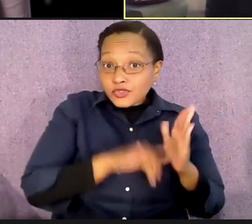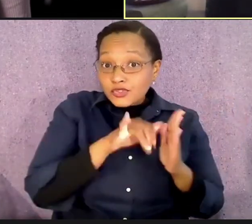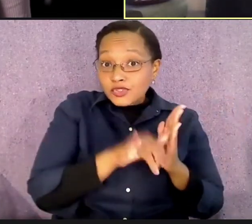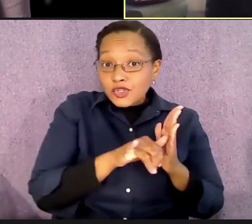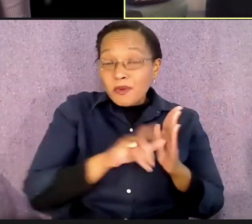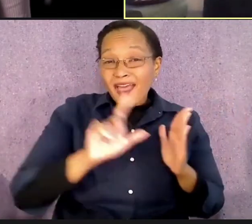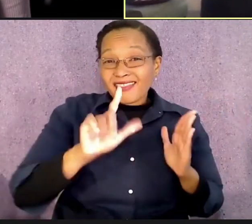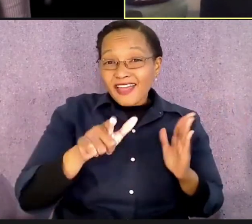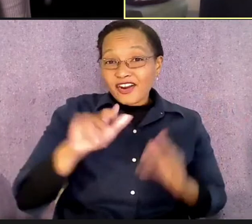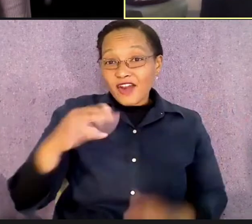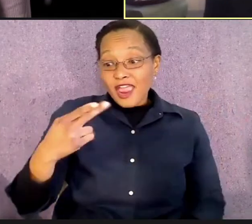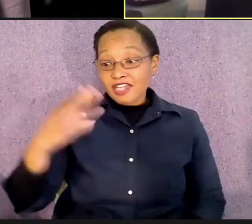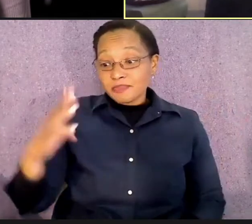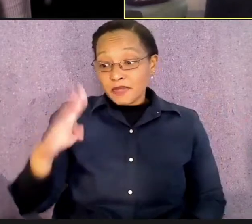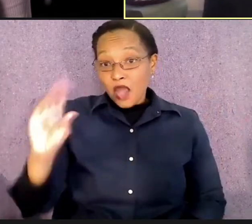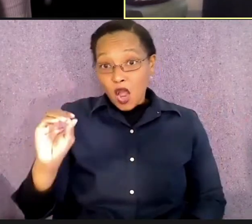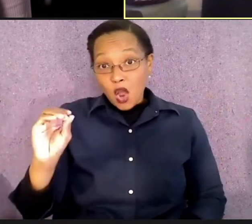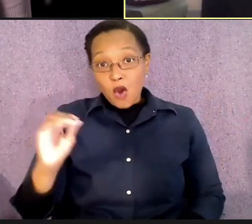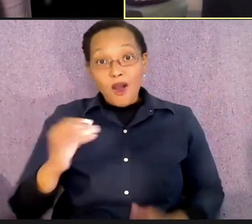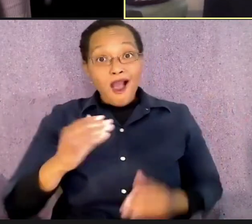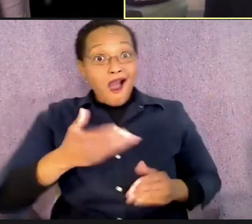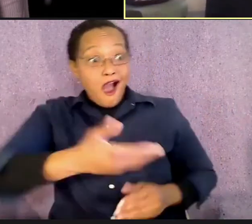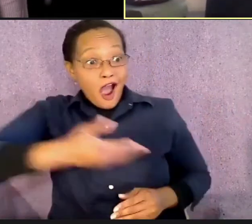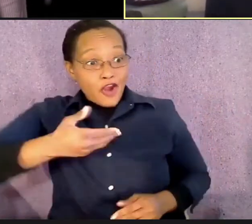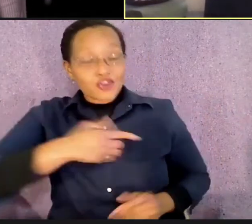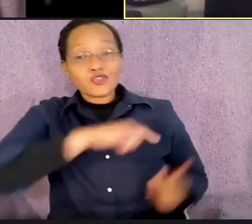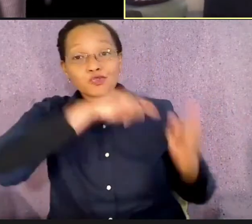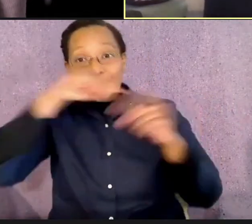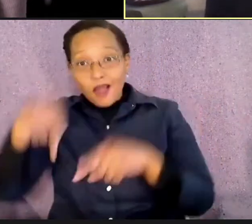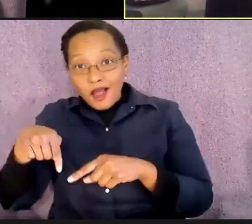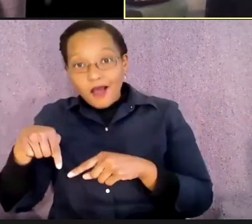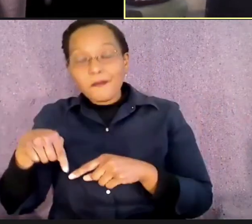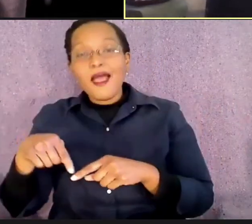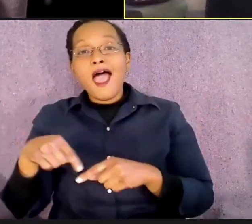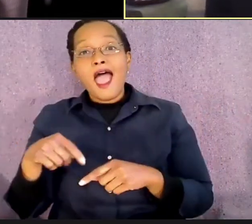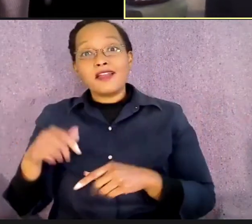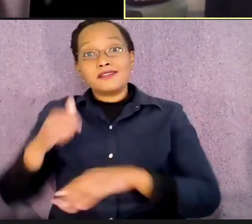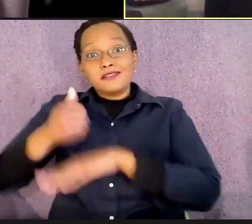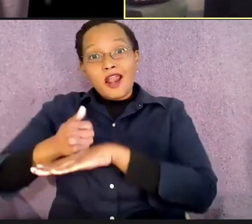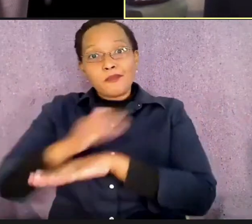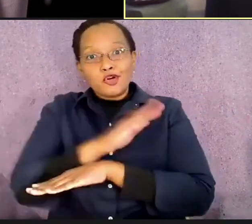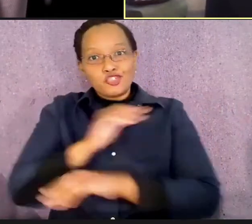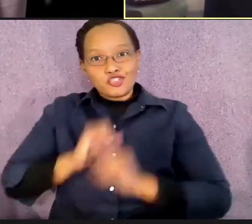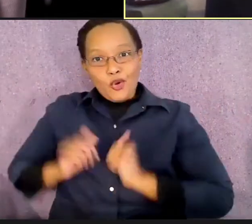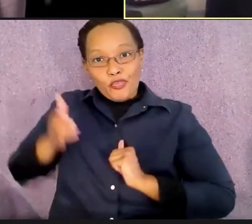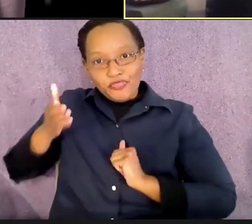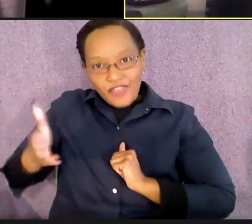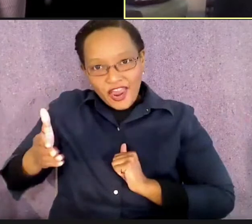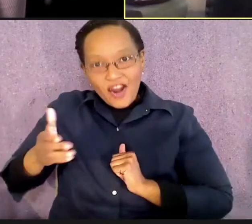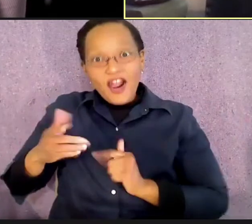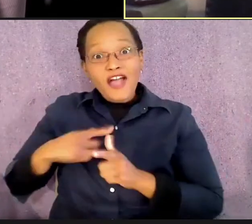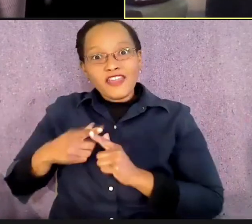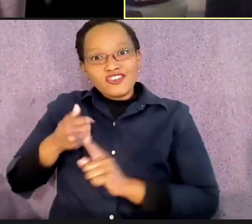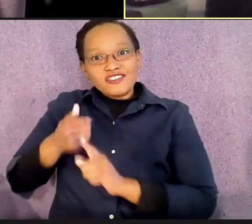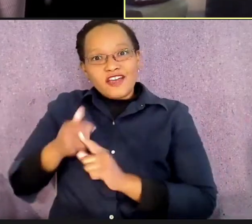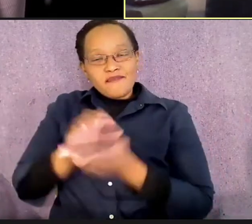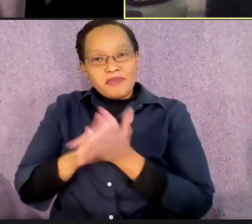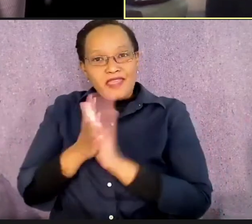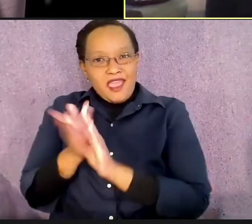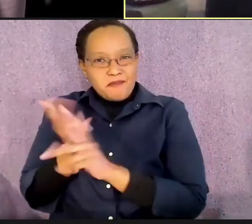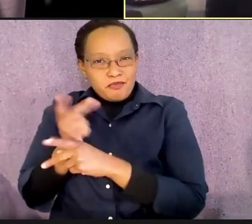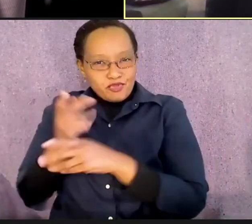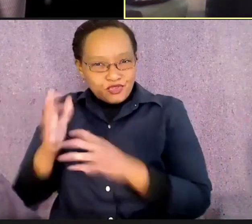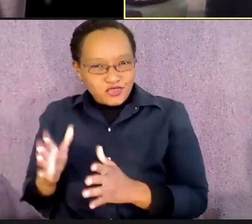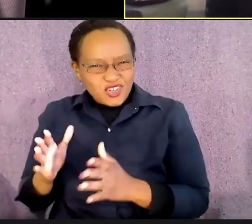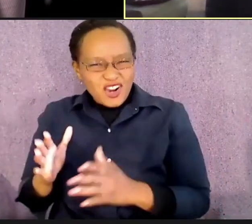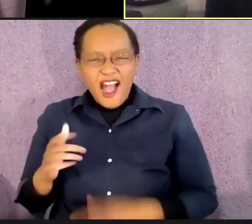over here? But we'll give you money and you'll be an executive producer." I don't believe that she would have been able to pitch that to HBO without the fact she had built